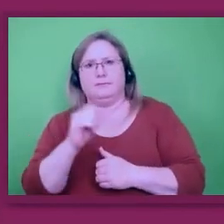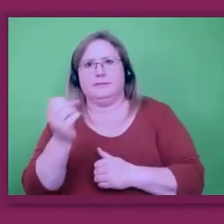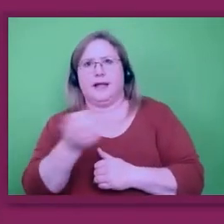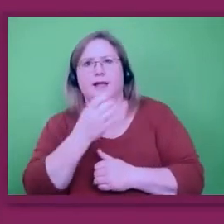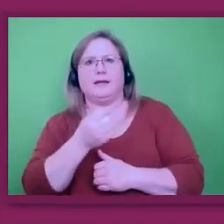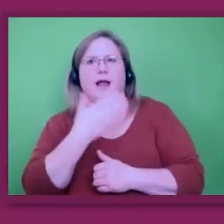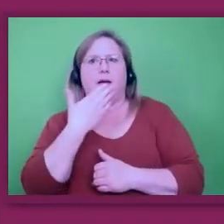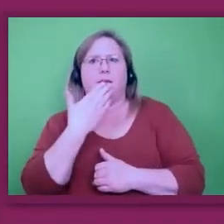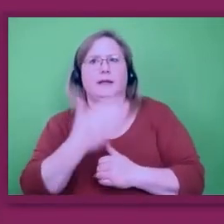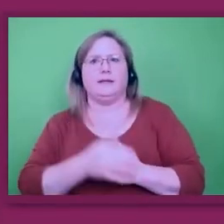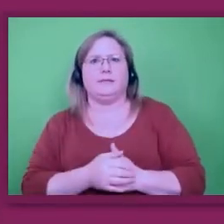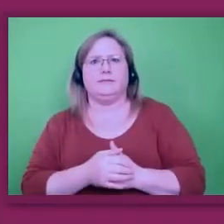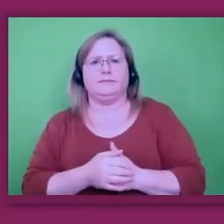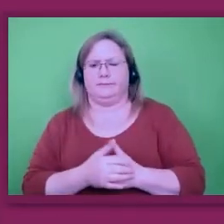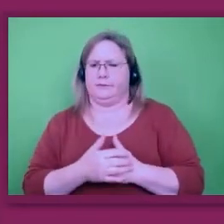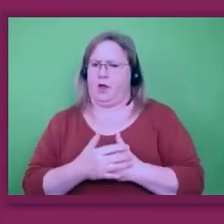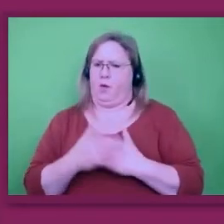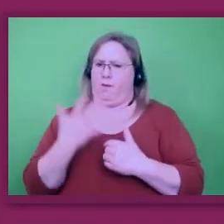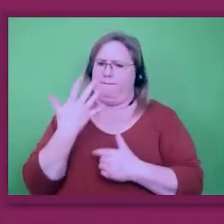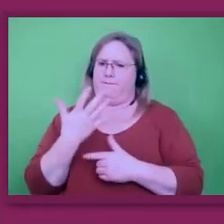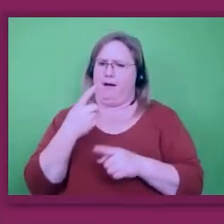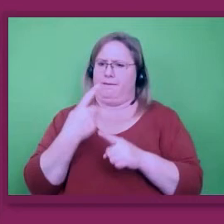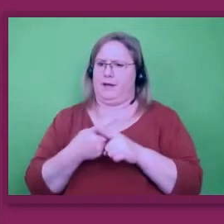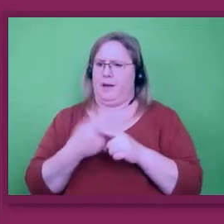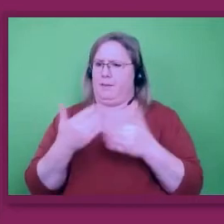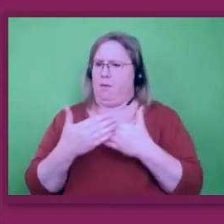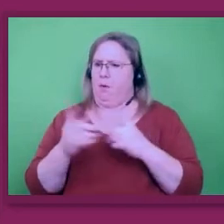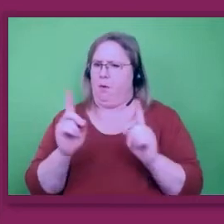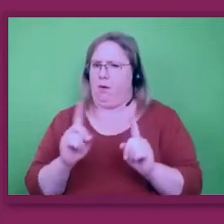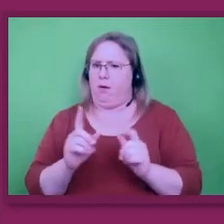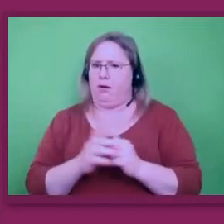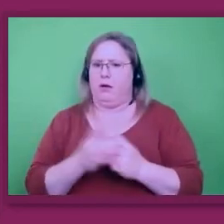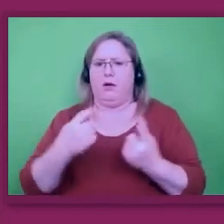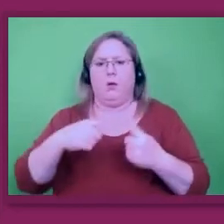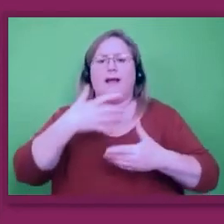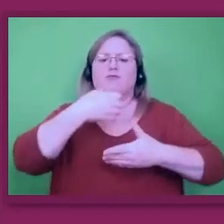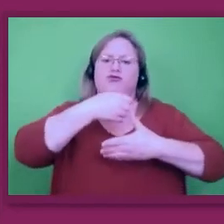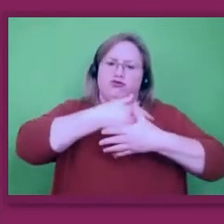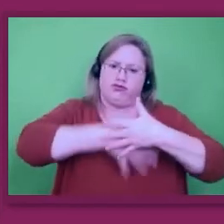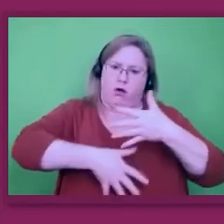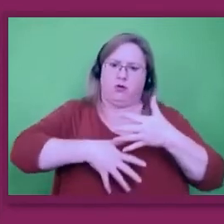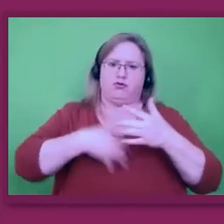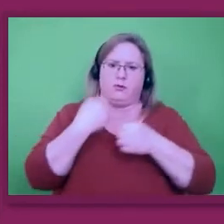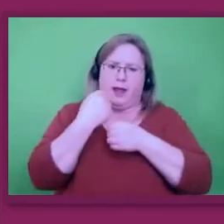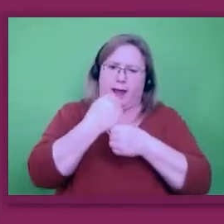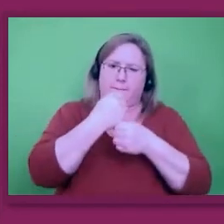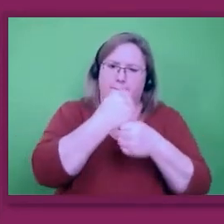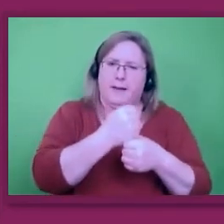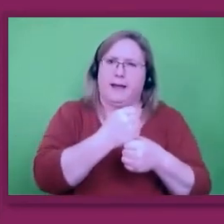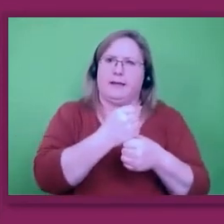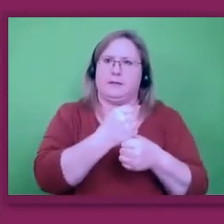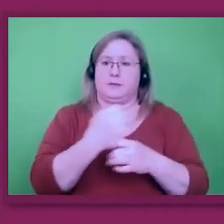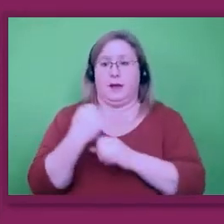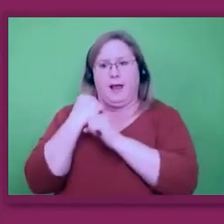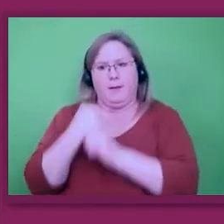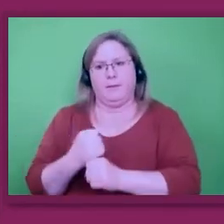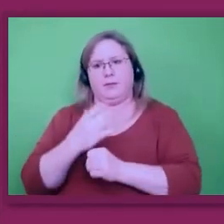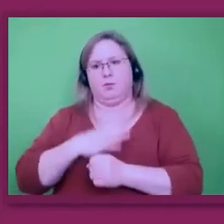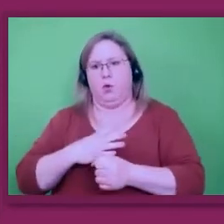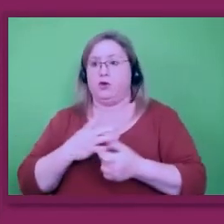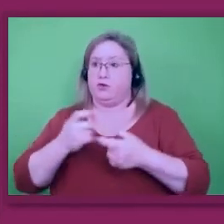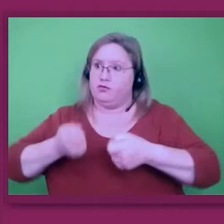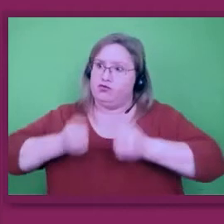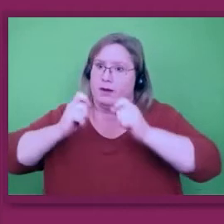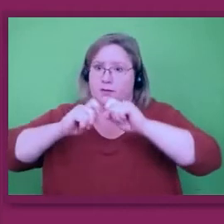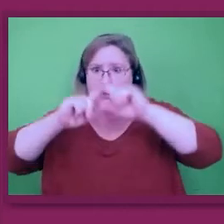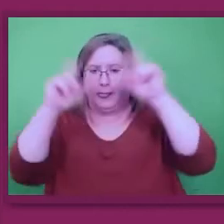So what is 5 Times More? As Debbie mentioned, we're a grassroots campaign committed to highlighting and changing Black women's maternal outcomes